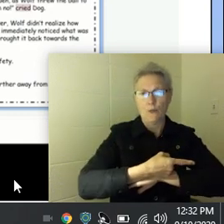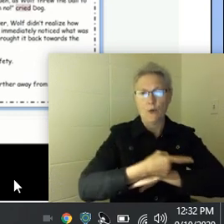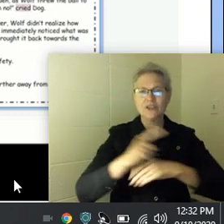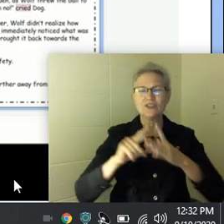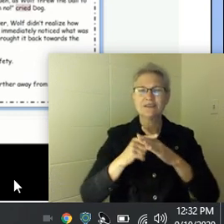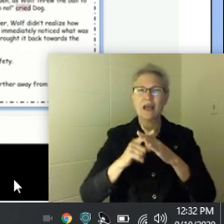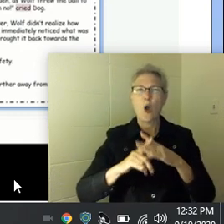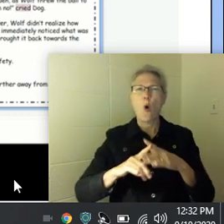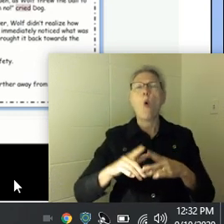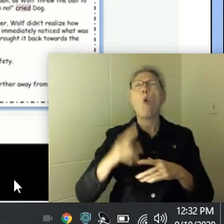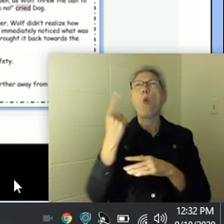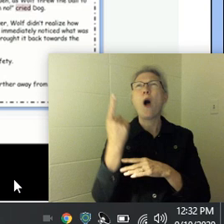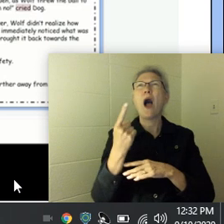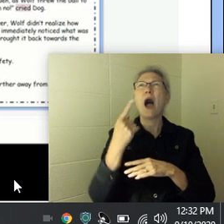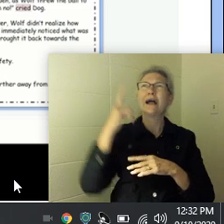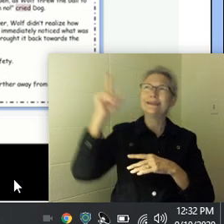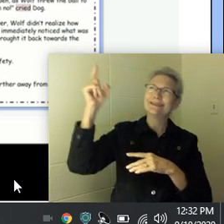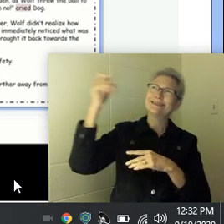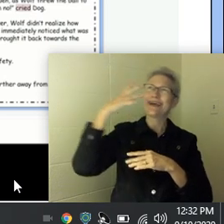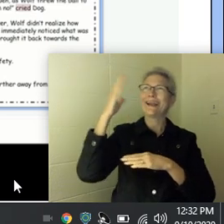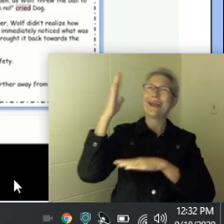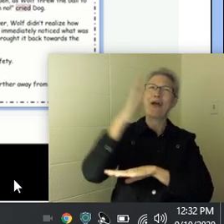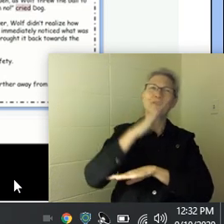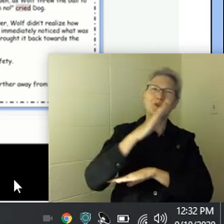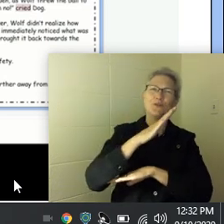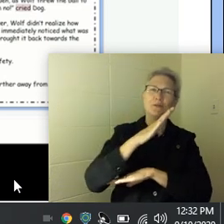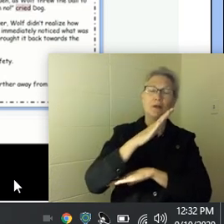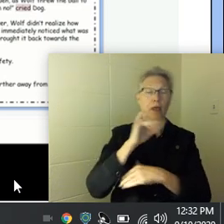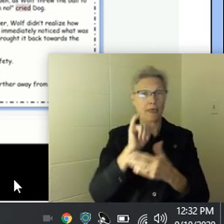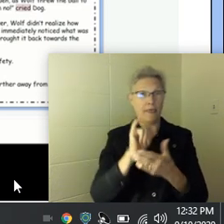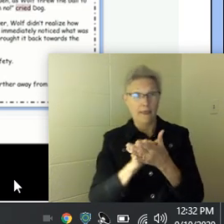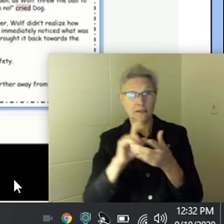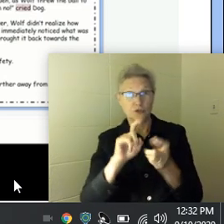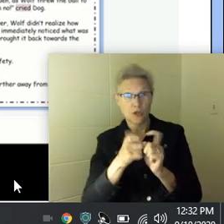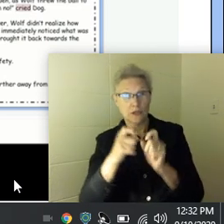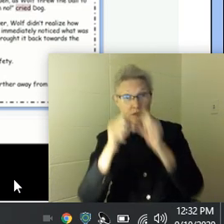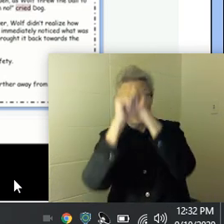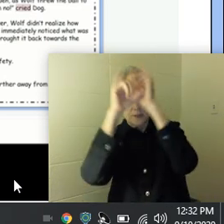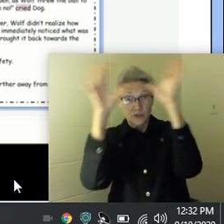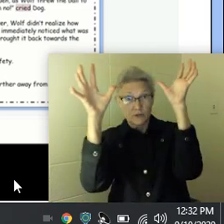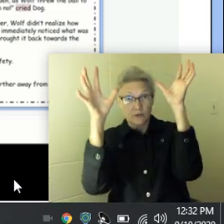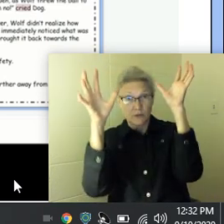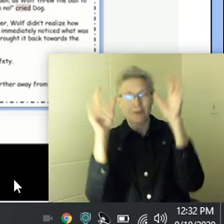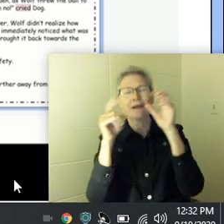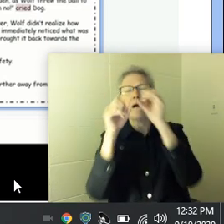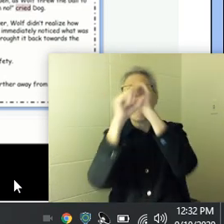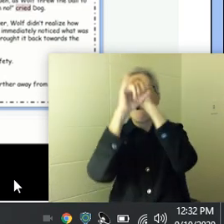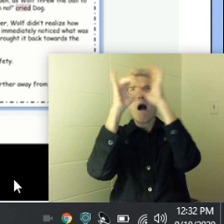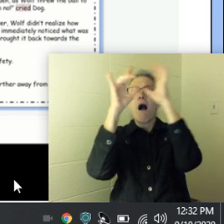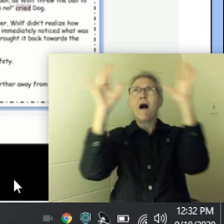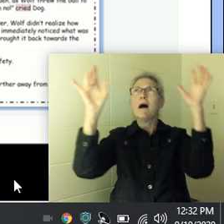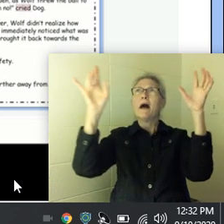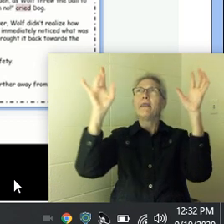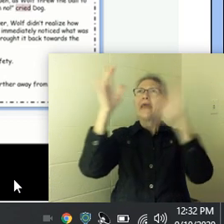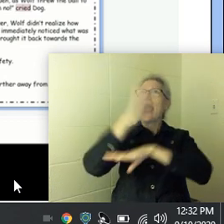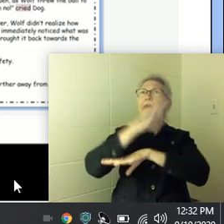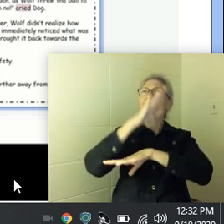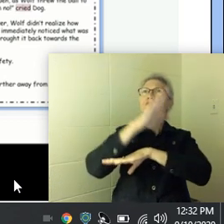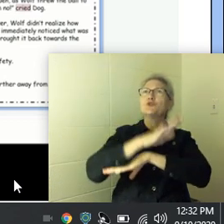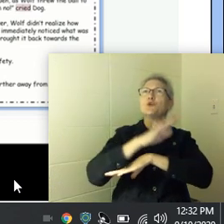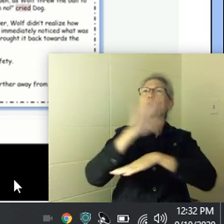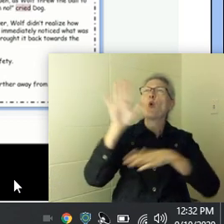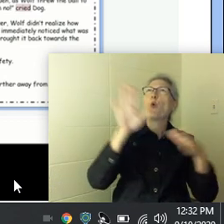to one sunny afternoon. Already that has changed the picture in my head, because I'm envisioning, the afternoon air.